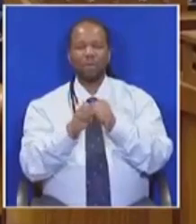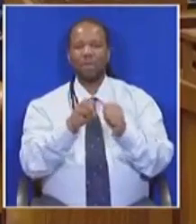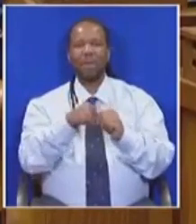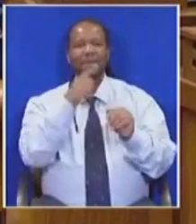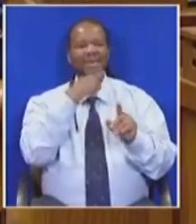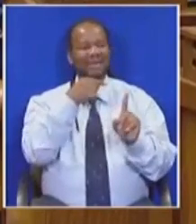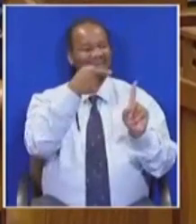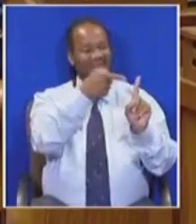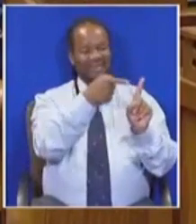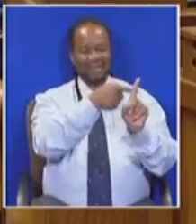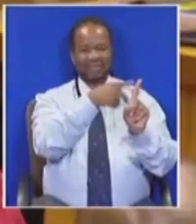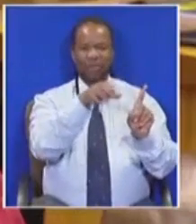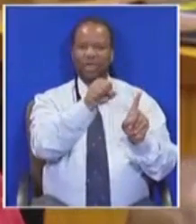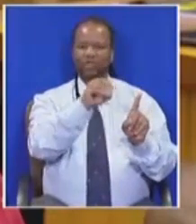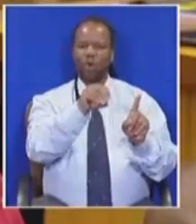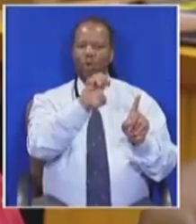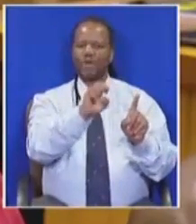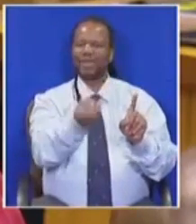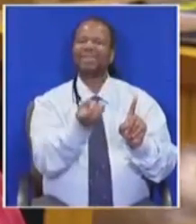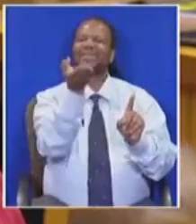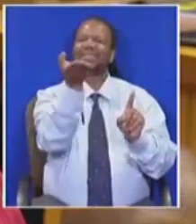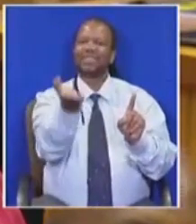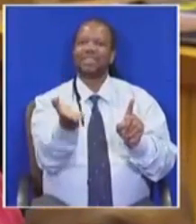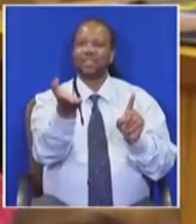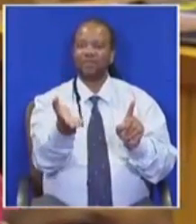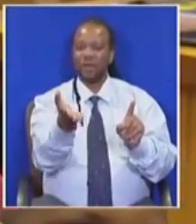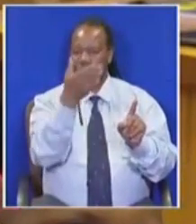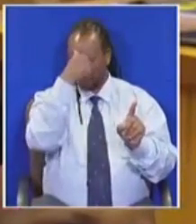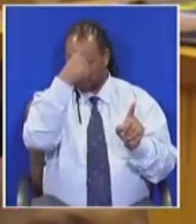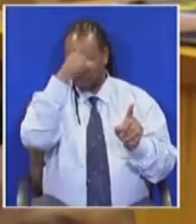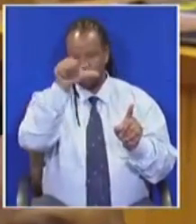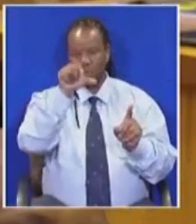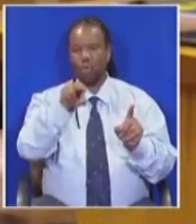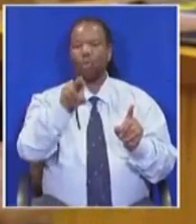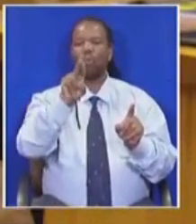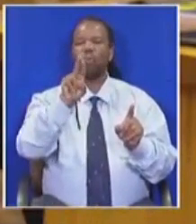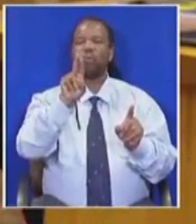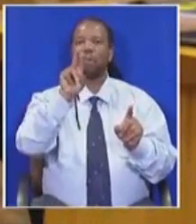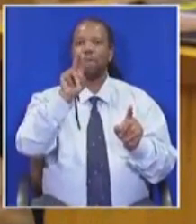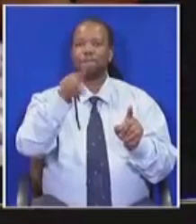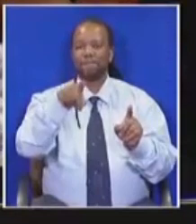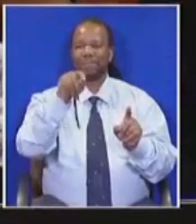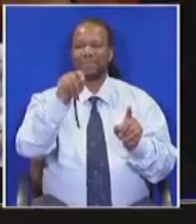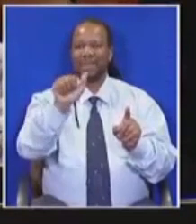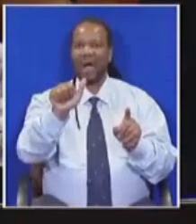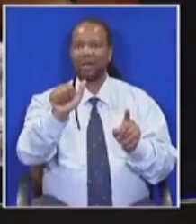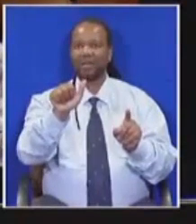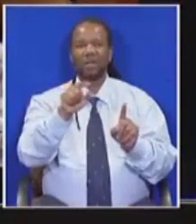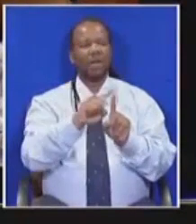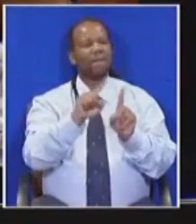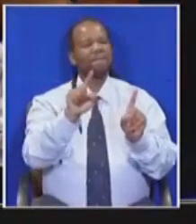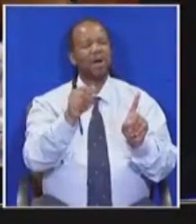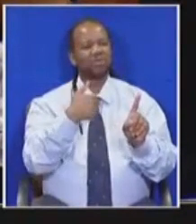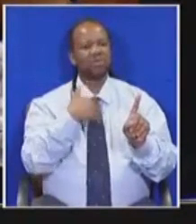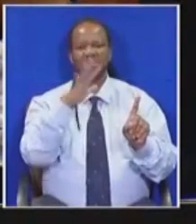state institutions to a collapse with the Guptas, Honorable Speaker. Parliament can't be seen to